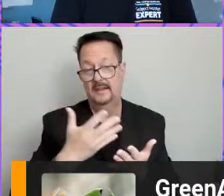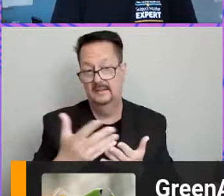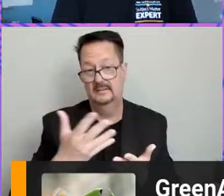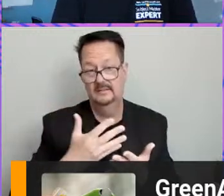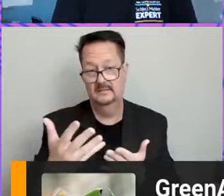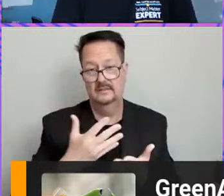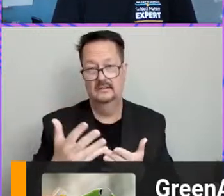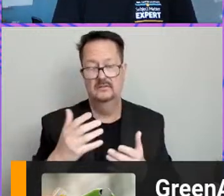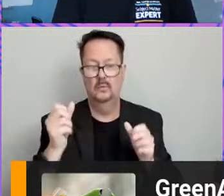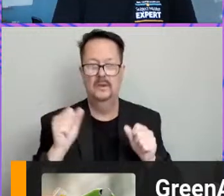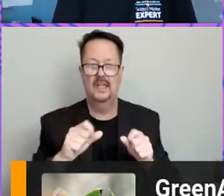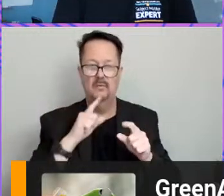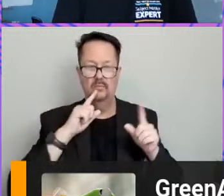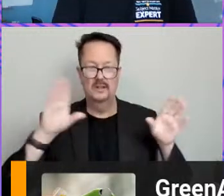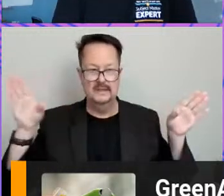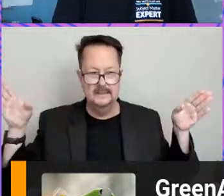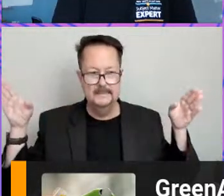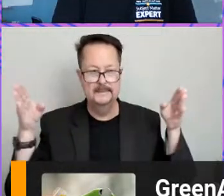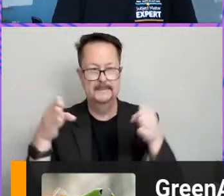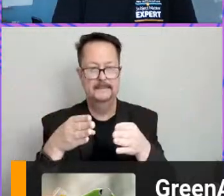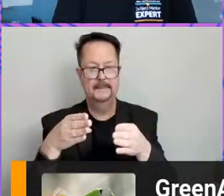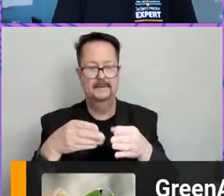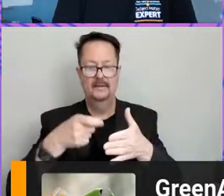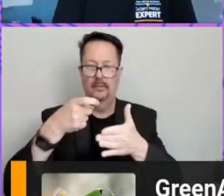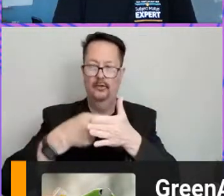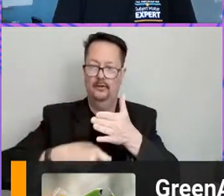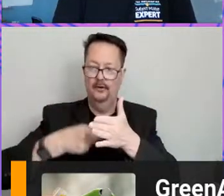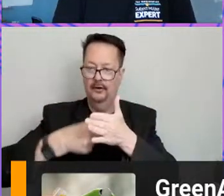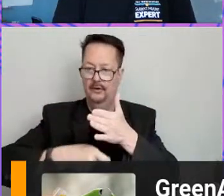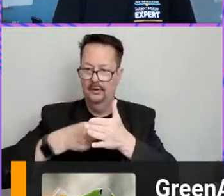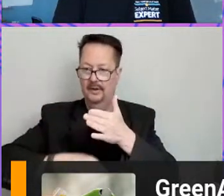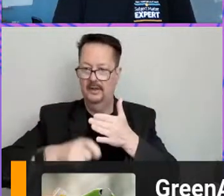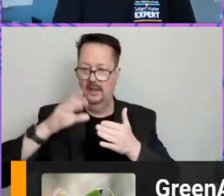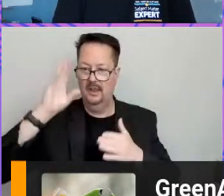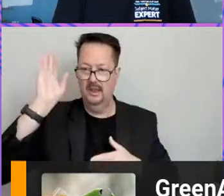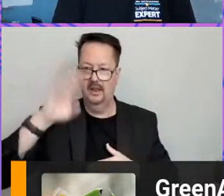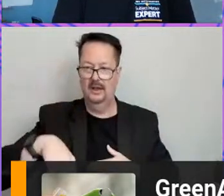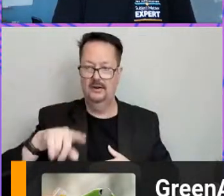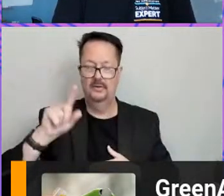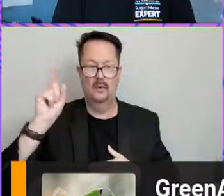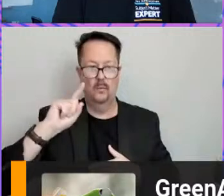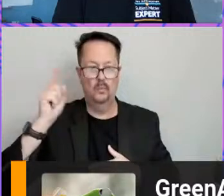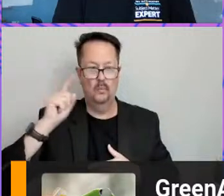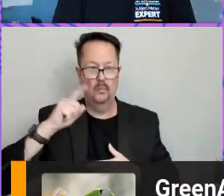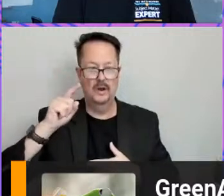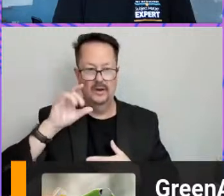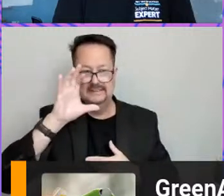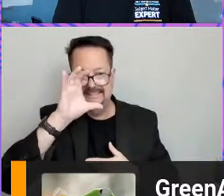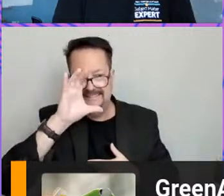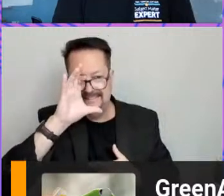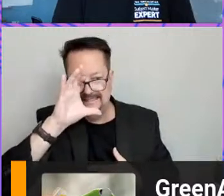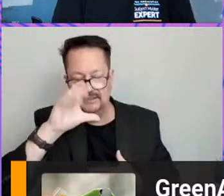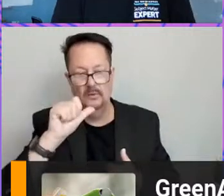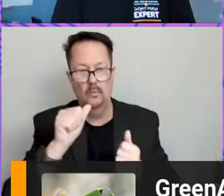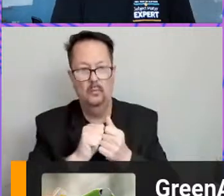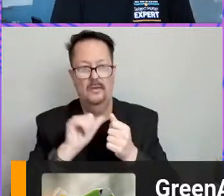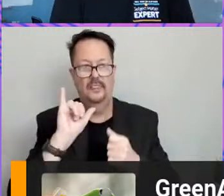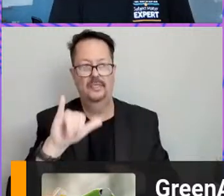so we're able to really tighten up the costs and know where to dig with this tool.